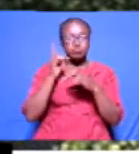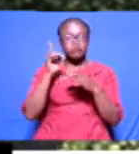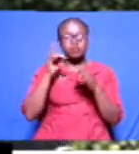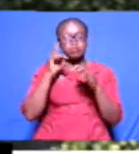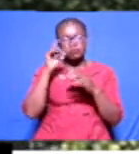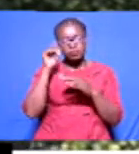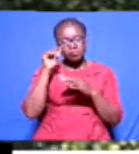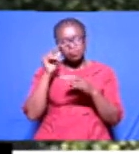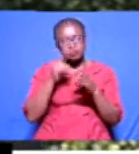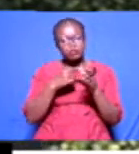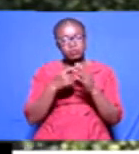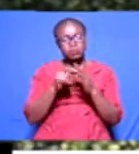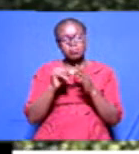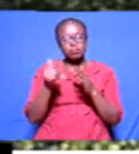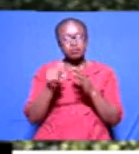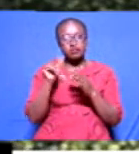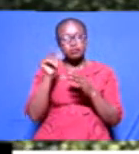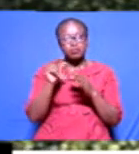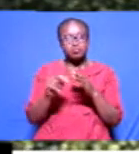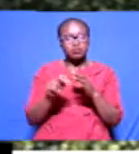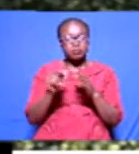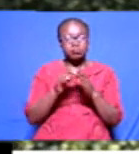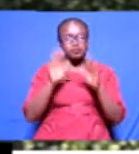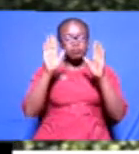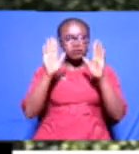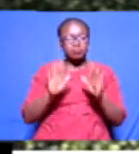then more in regionally into Kisumu, into